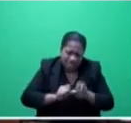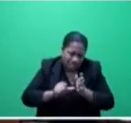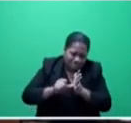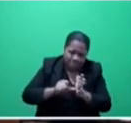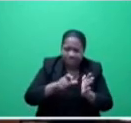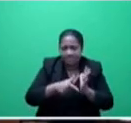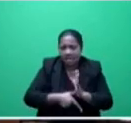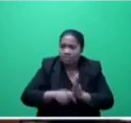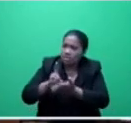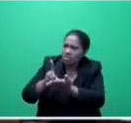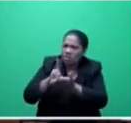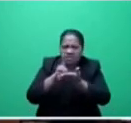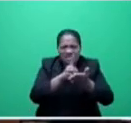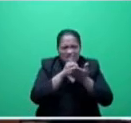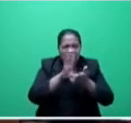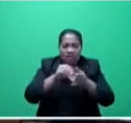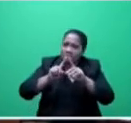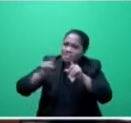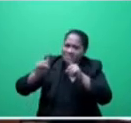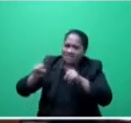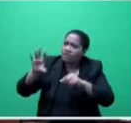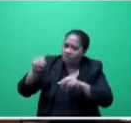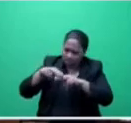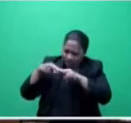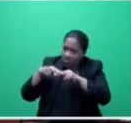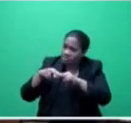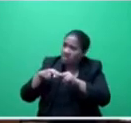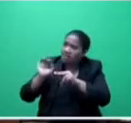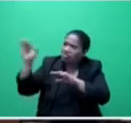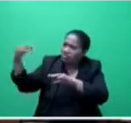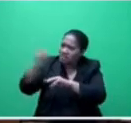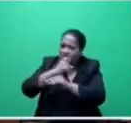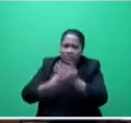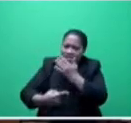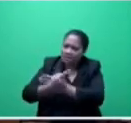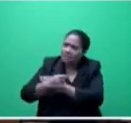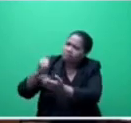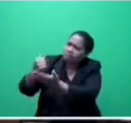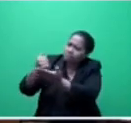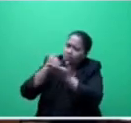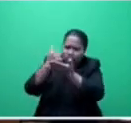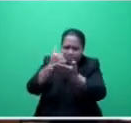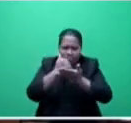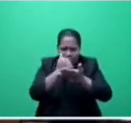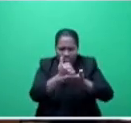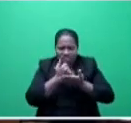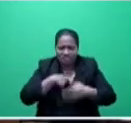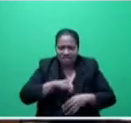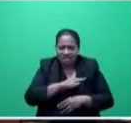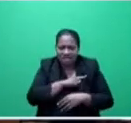from various sectors in Fiji and abroad have stood tall to support us during national building. They